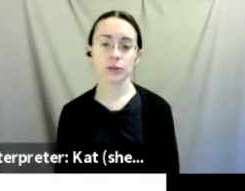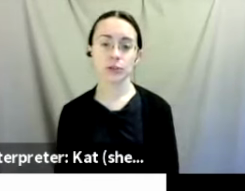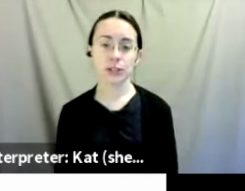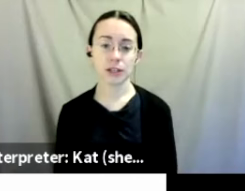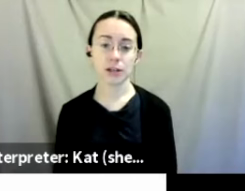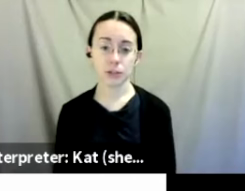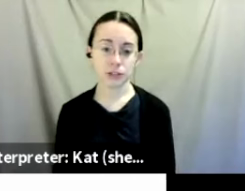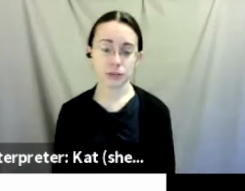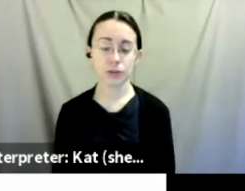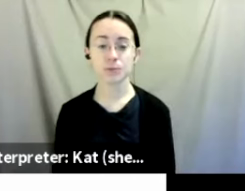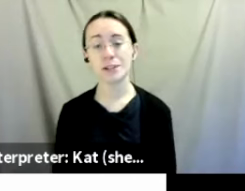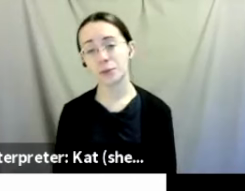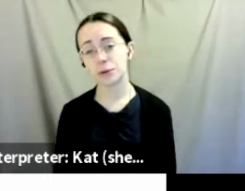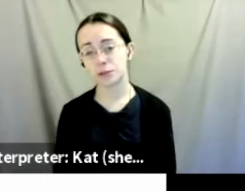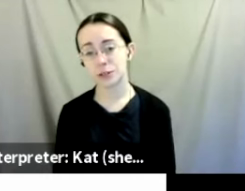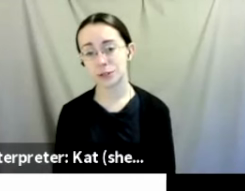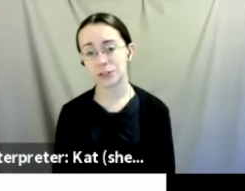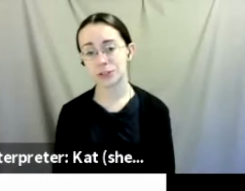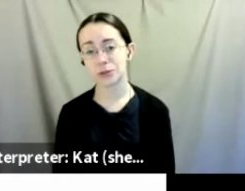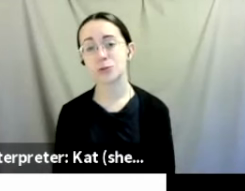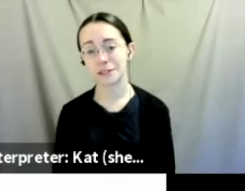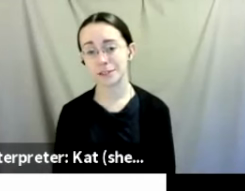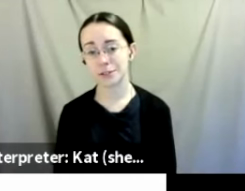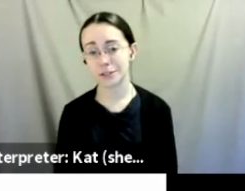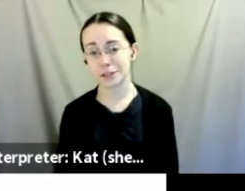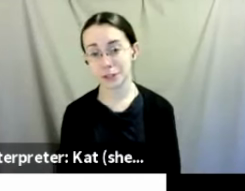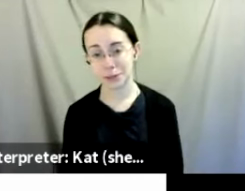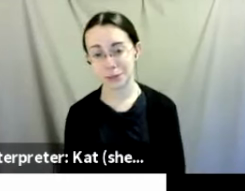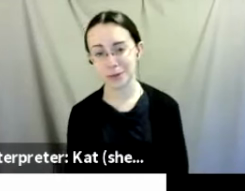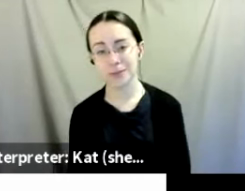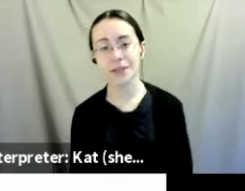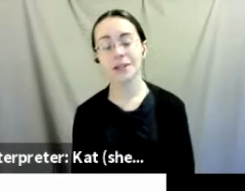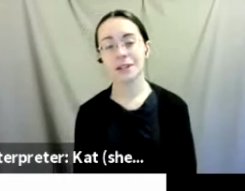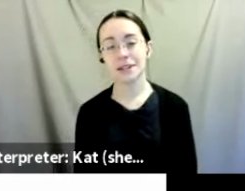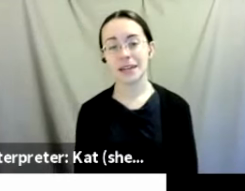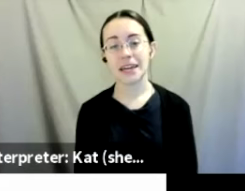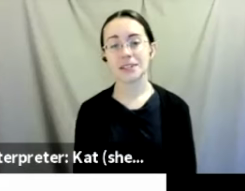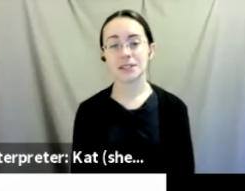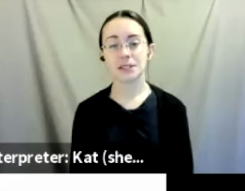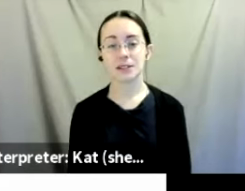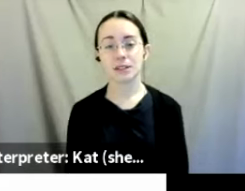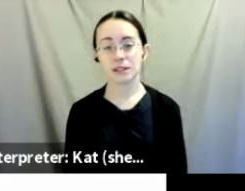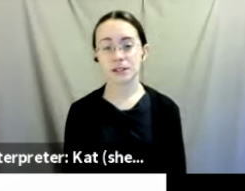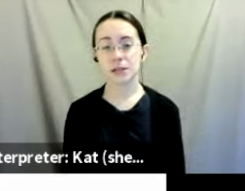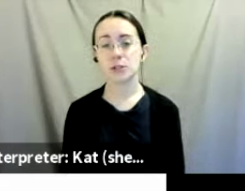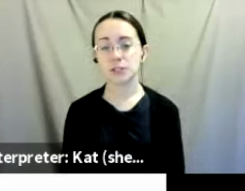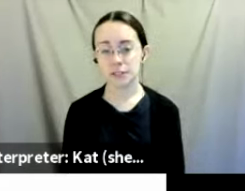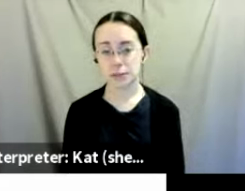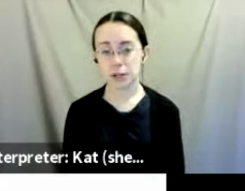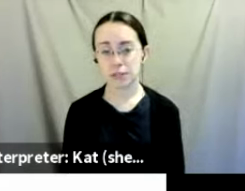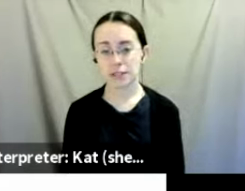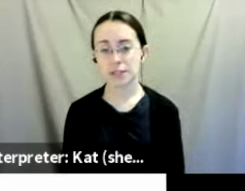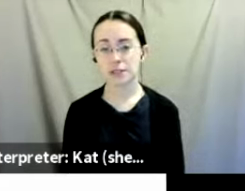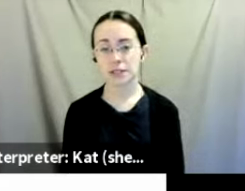someone goes to the emergency room, deaf people go to the emergency room twice as often as hearing people. And the